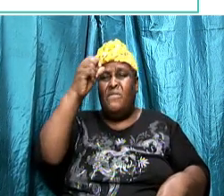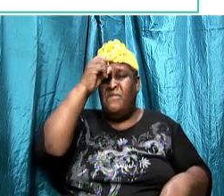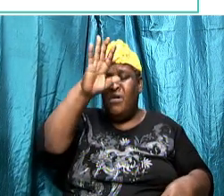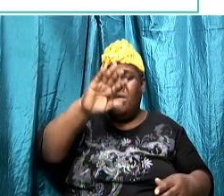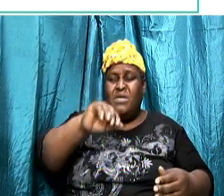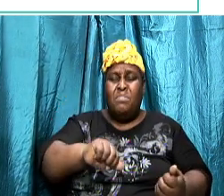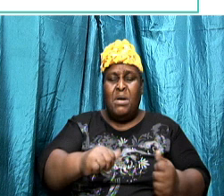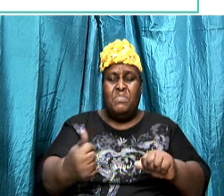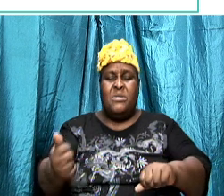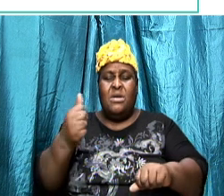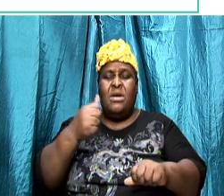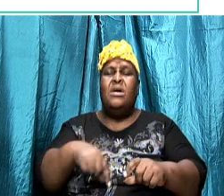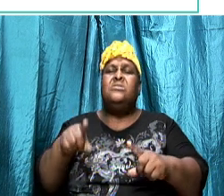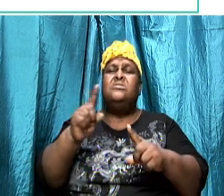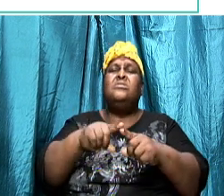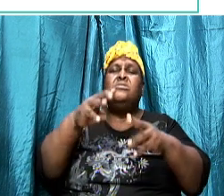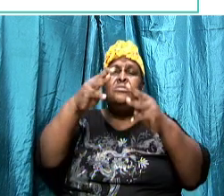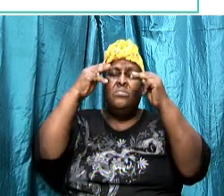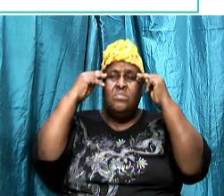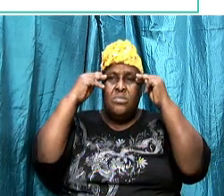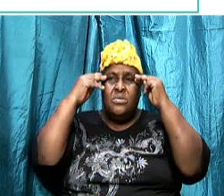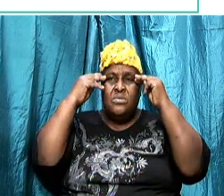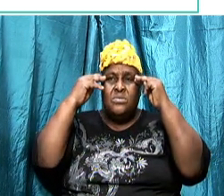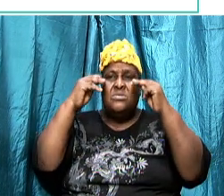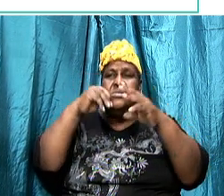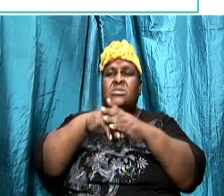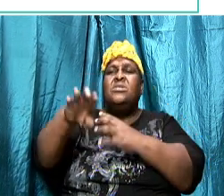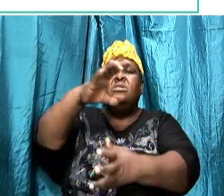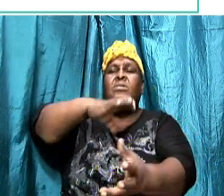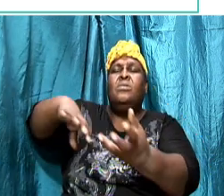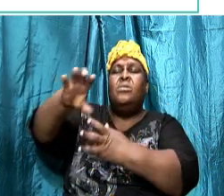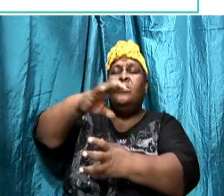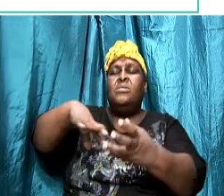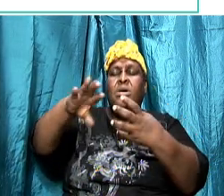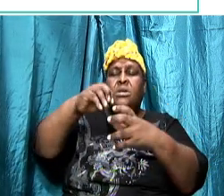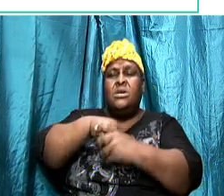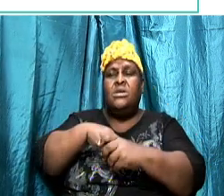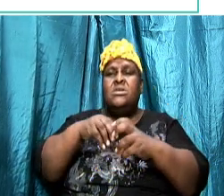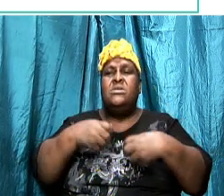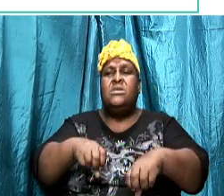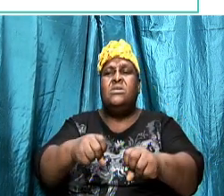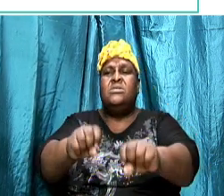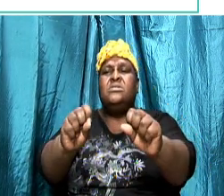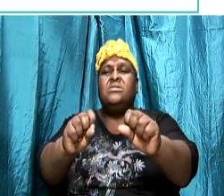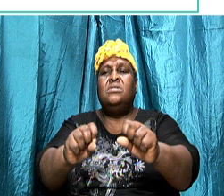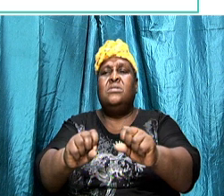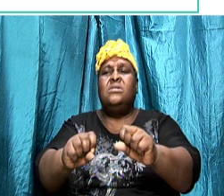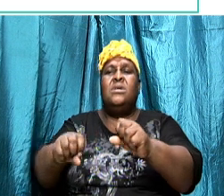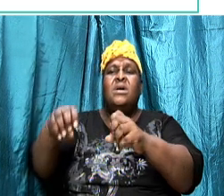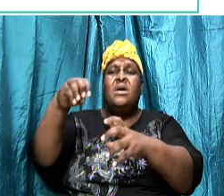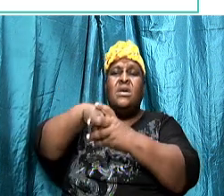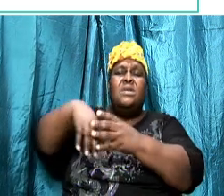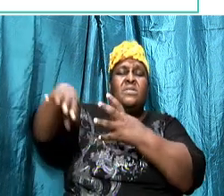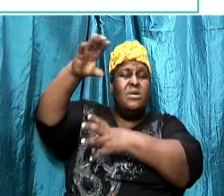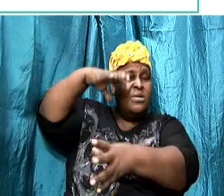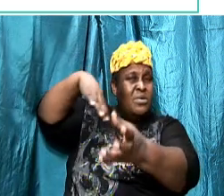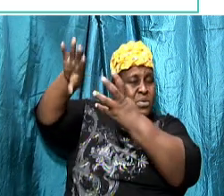unto Moses in the cloud and in the sea. In the cloud, we're speaking about